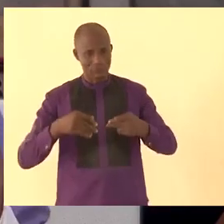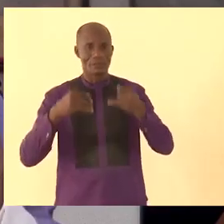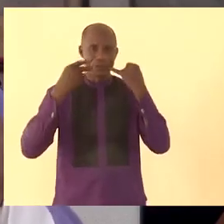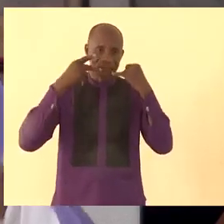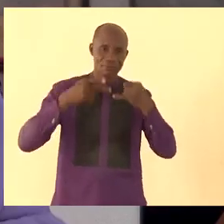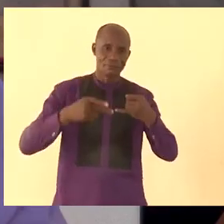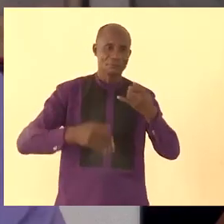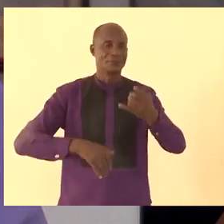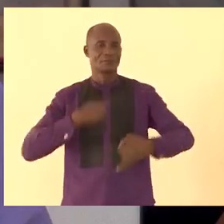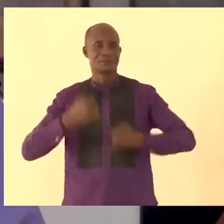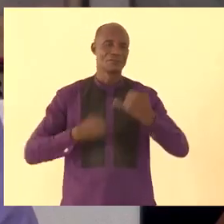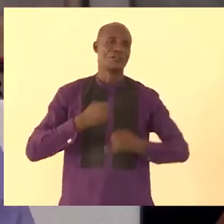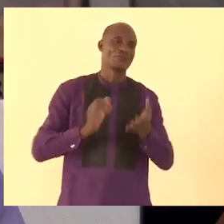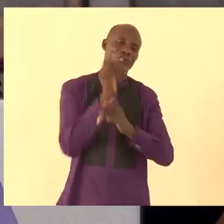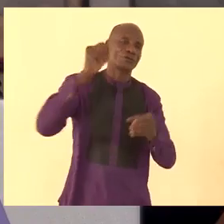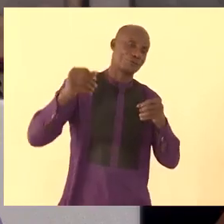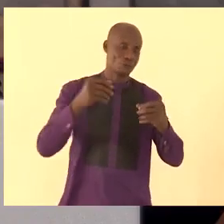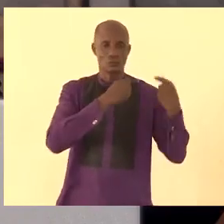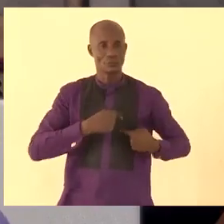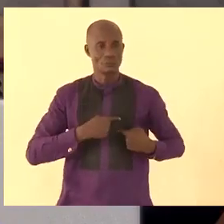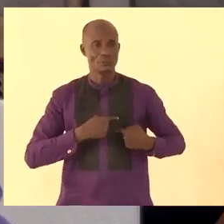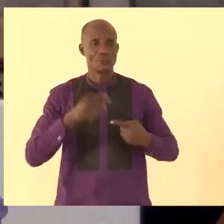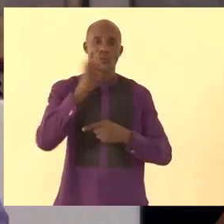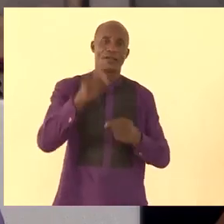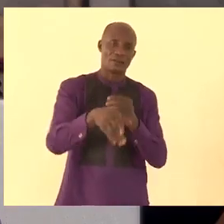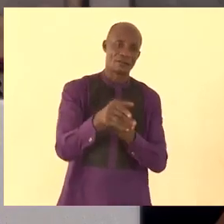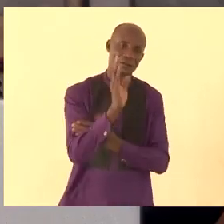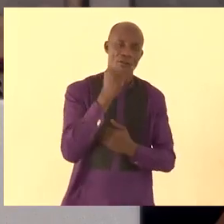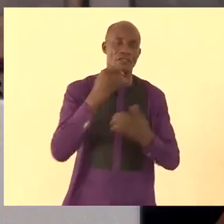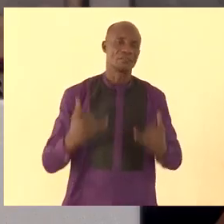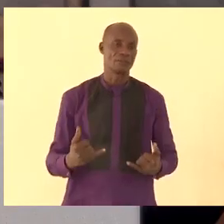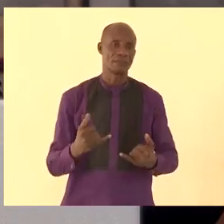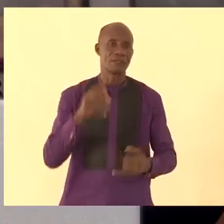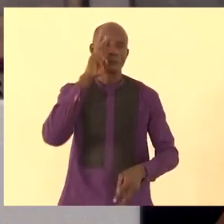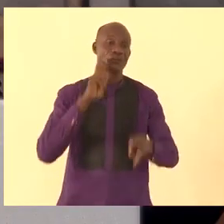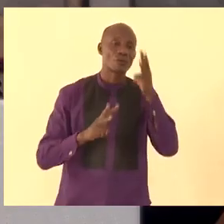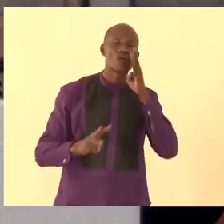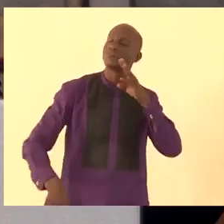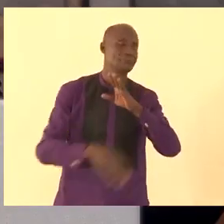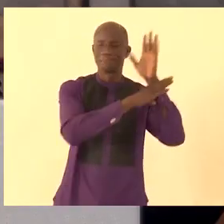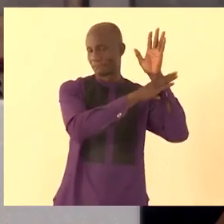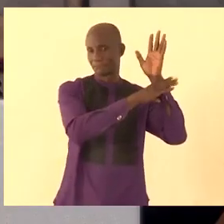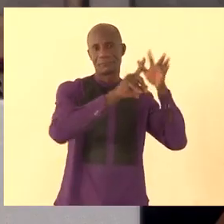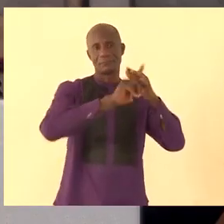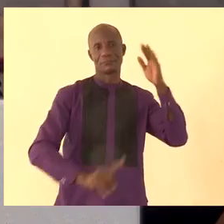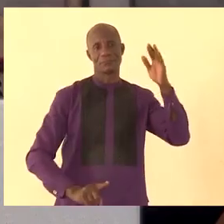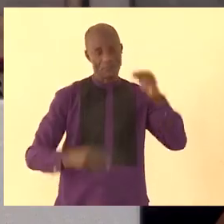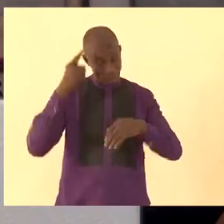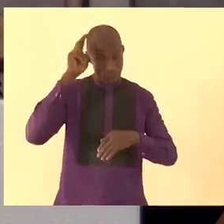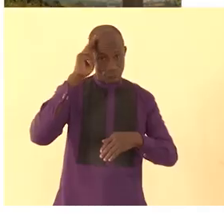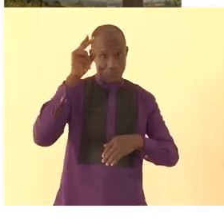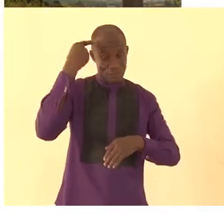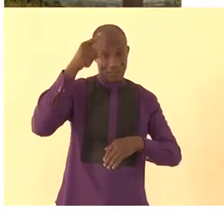joy of a trustful soul, the joy of a glowing hope. Where God is present, sorrow and mourning disappear, for